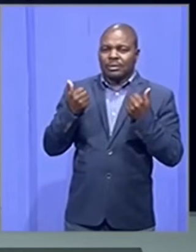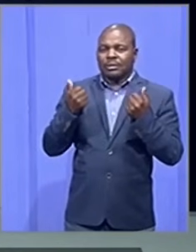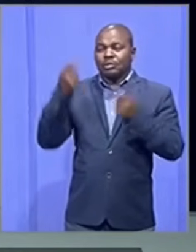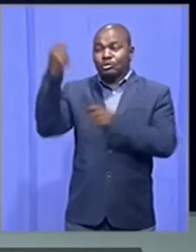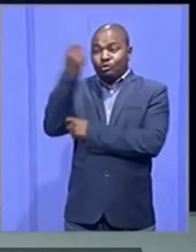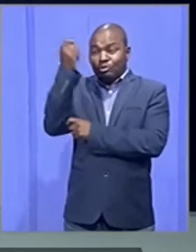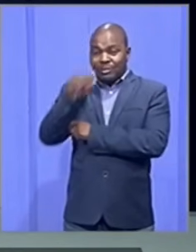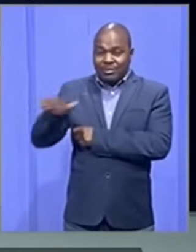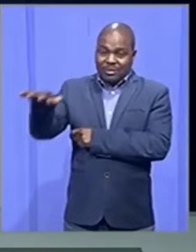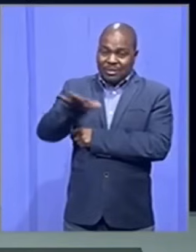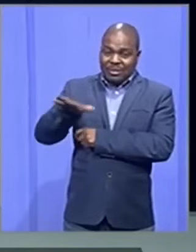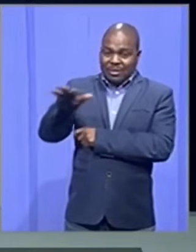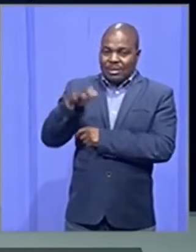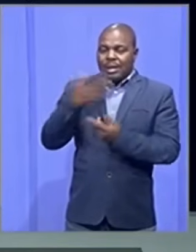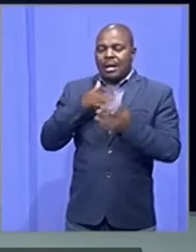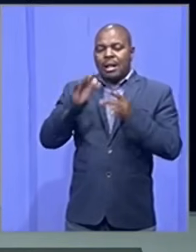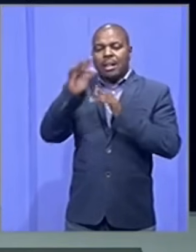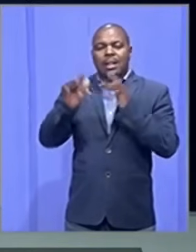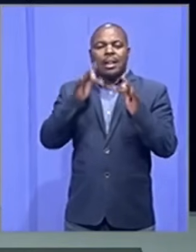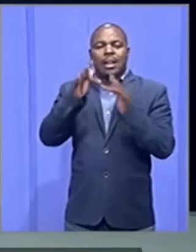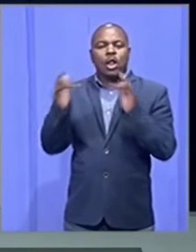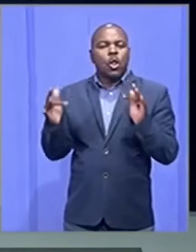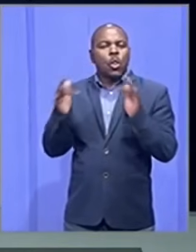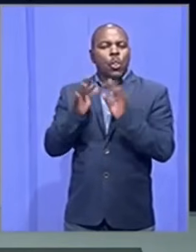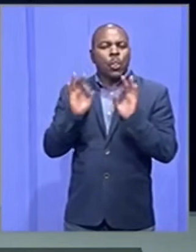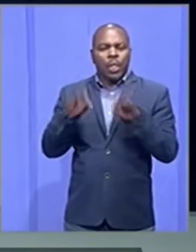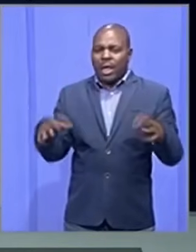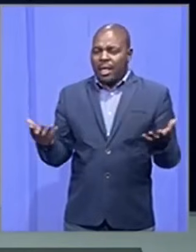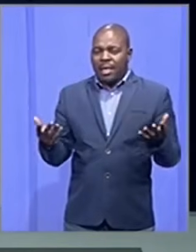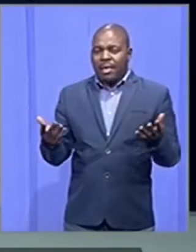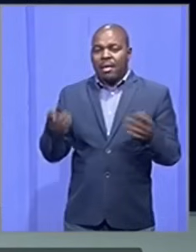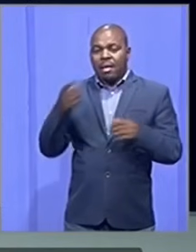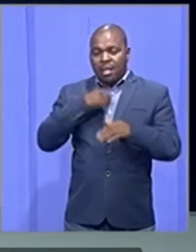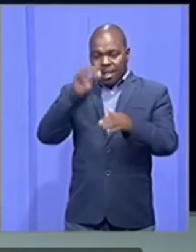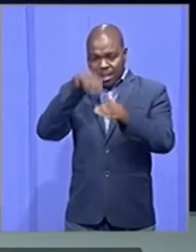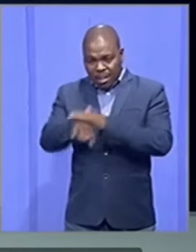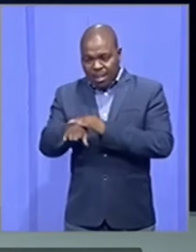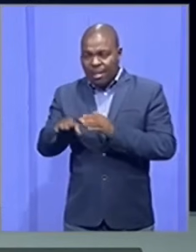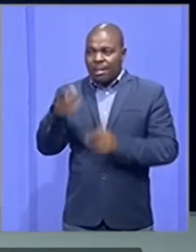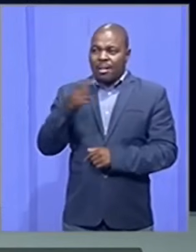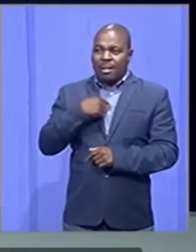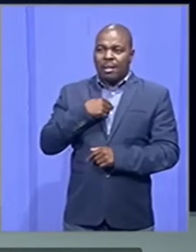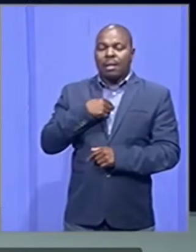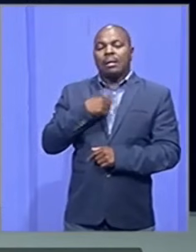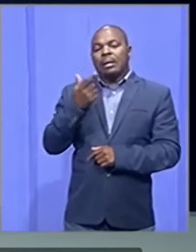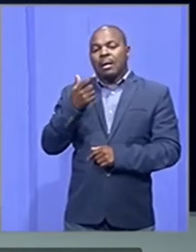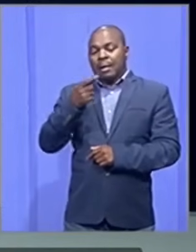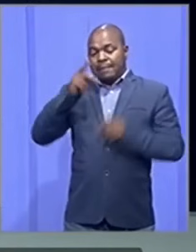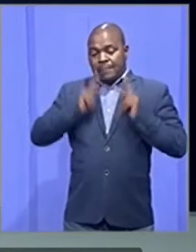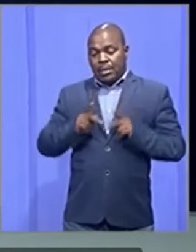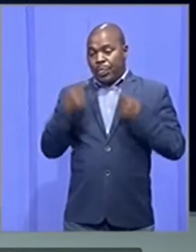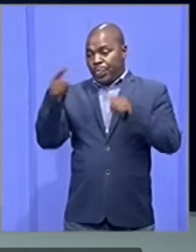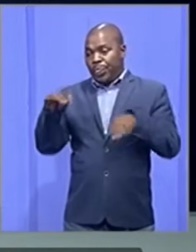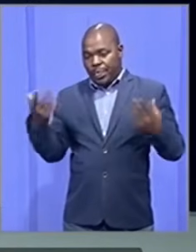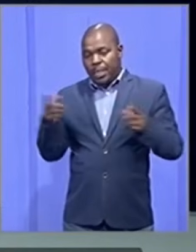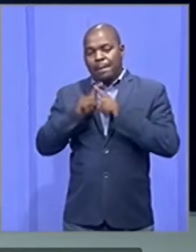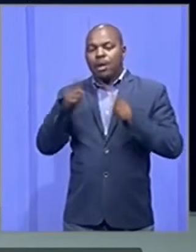mahaeng ha ba sokola hona ha marangrang because haholo mohle mo re fihlella mo re sa kgoneng ho fihlella ana le madi re